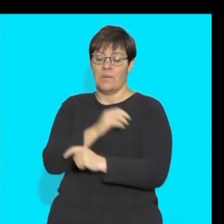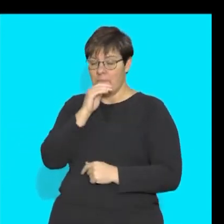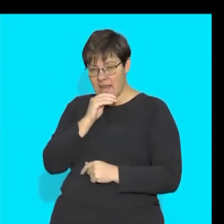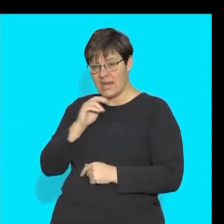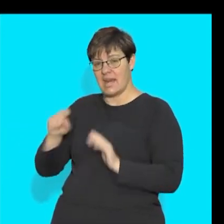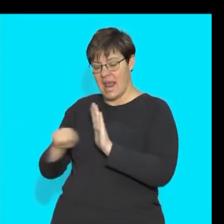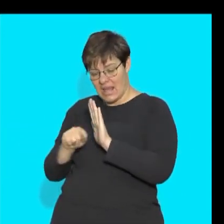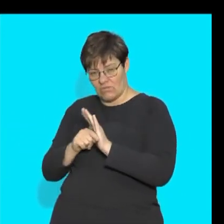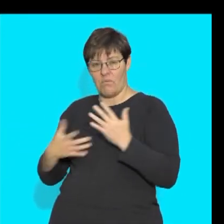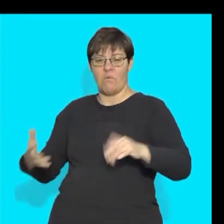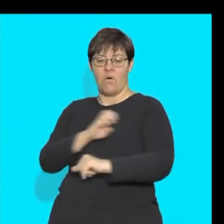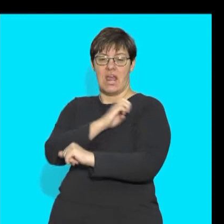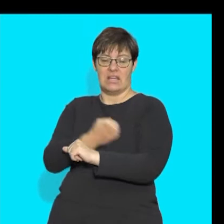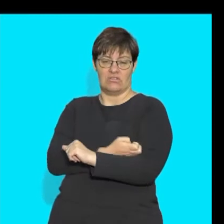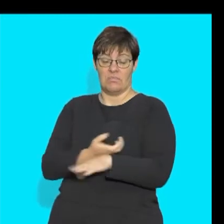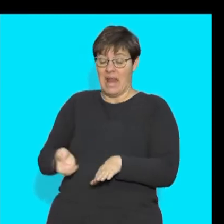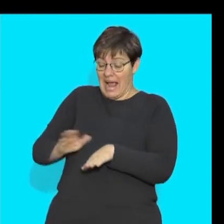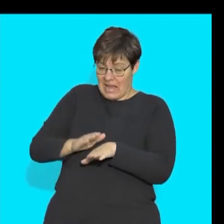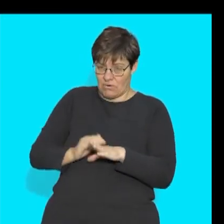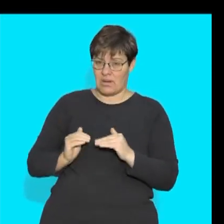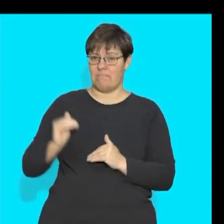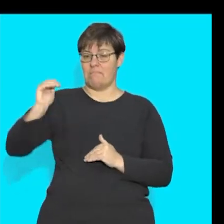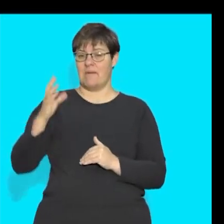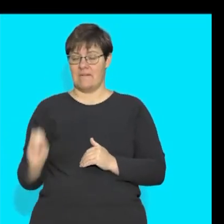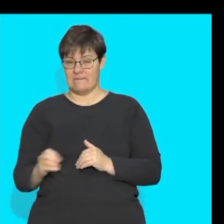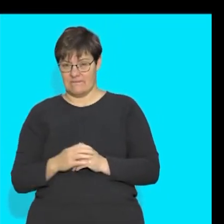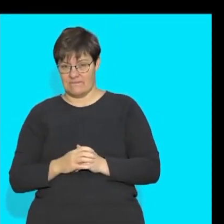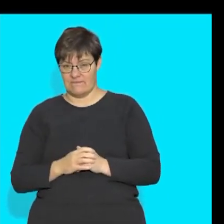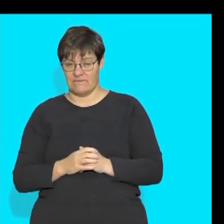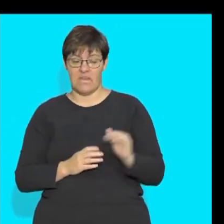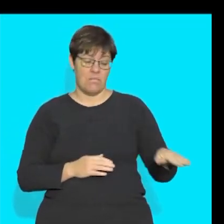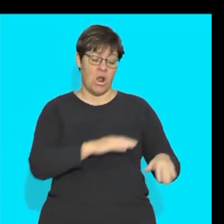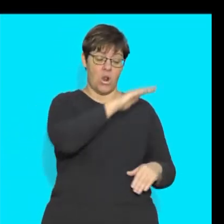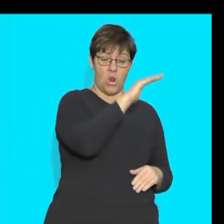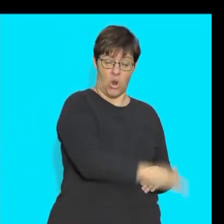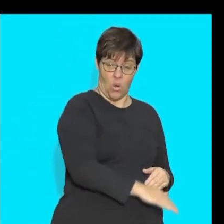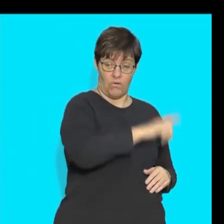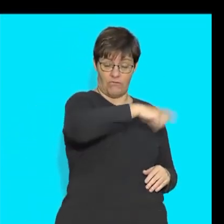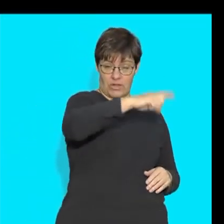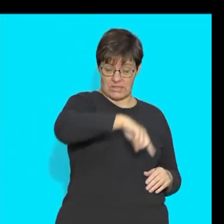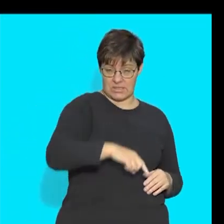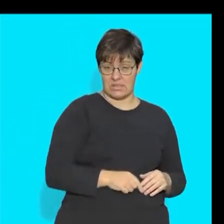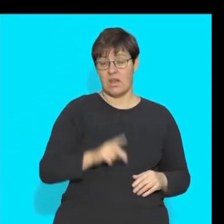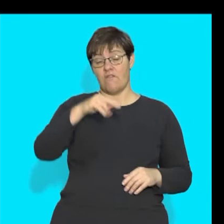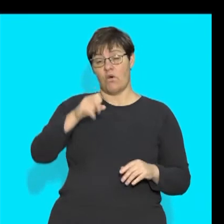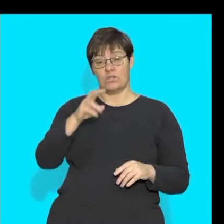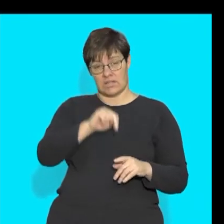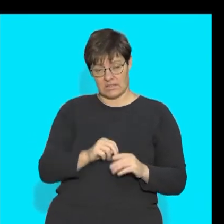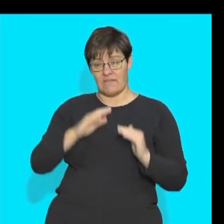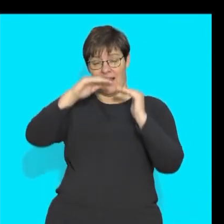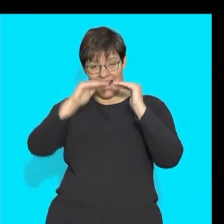energy. We get a bigger current. When we have a low frequency, the photons